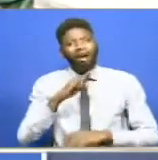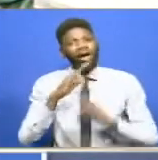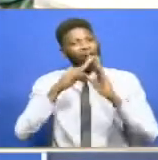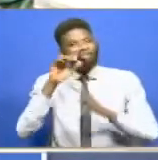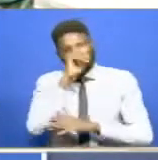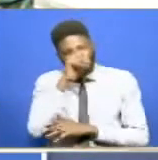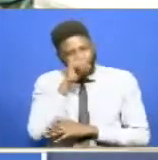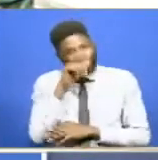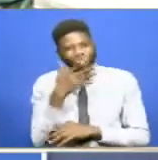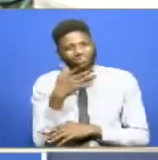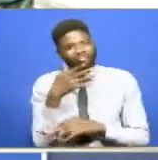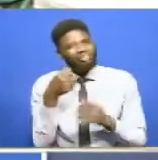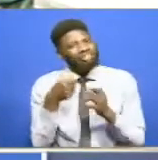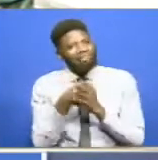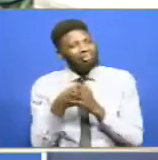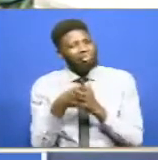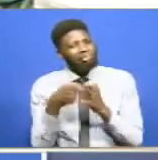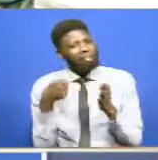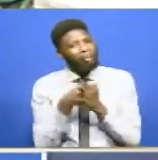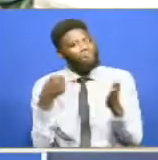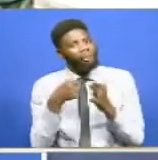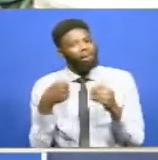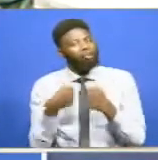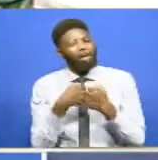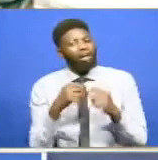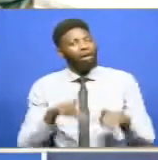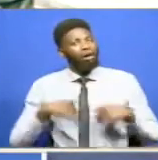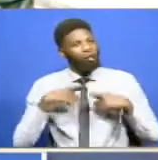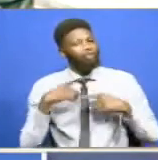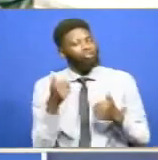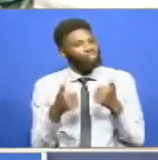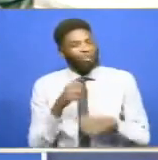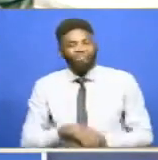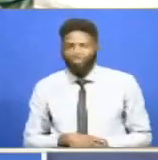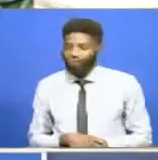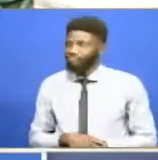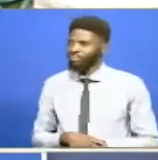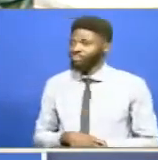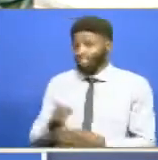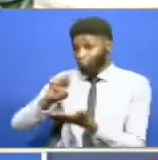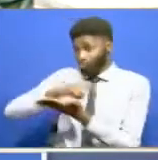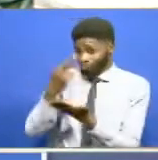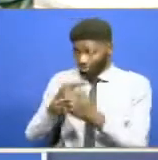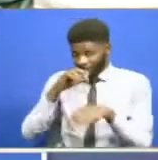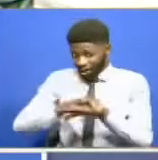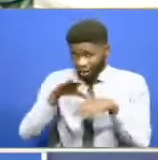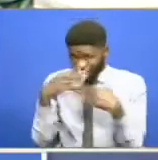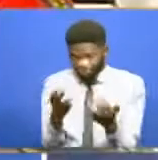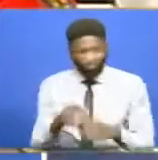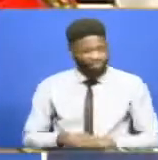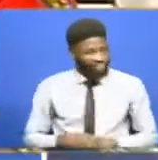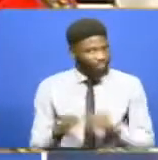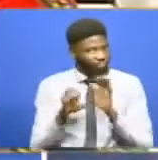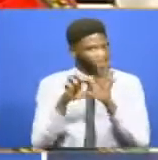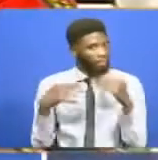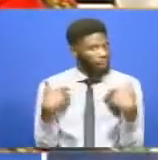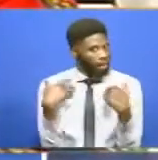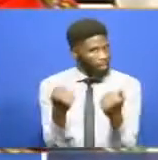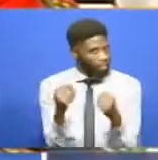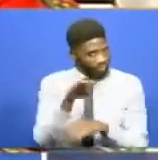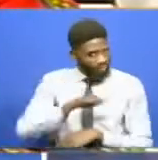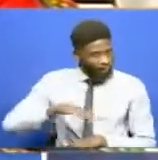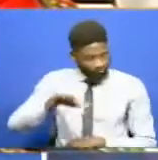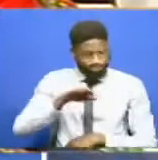terms of getting resources, if we break them down, for instance, health-wise,